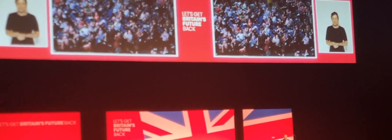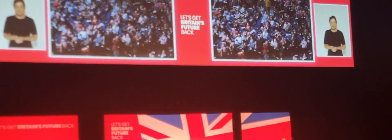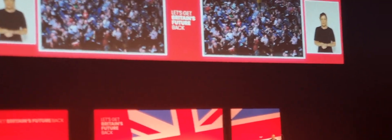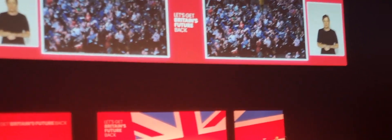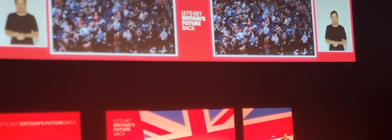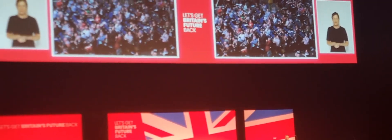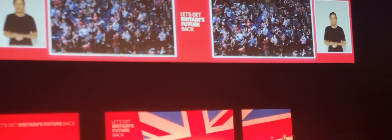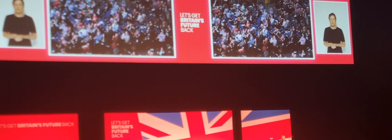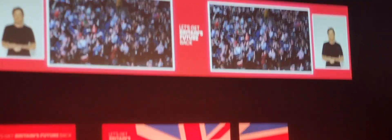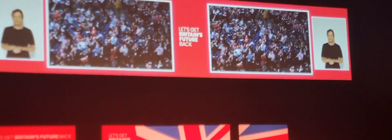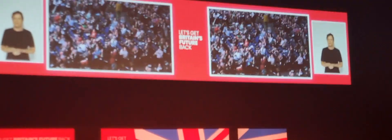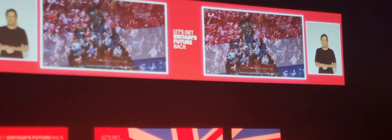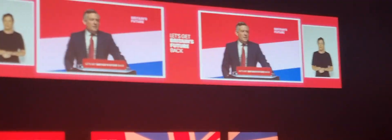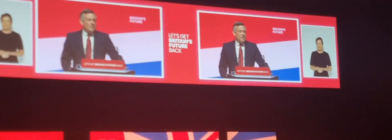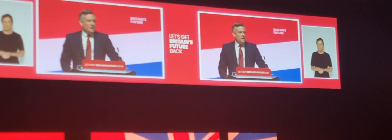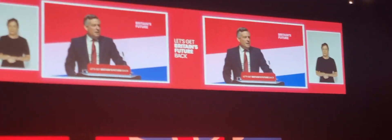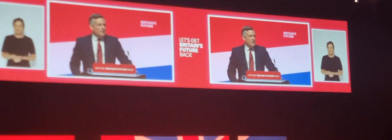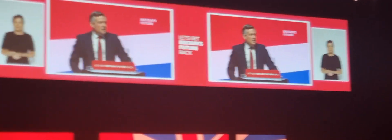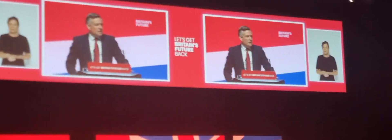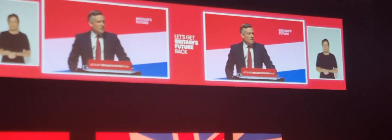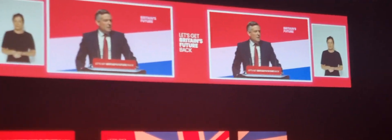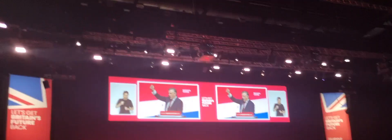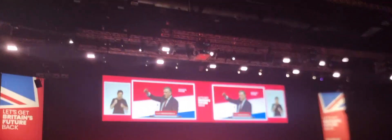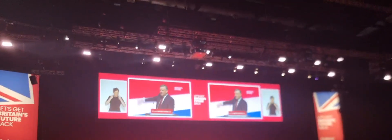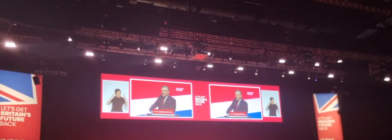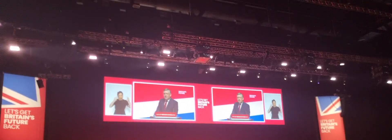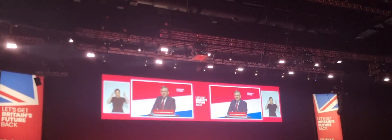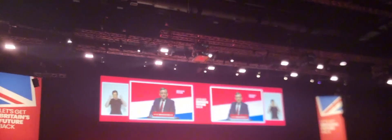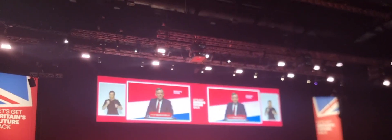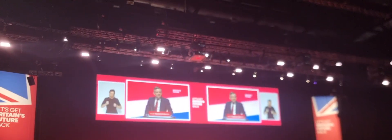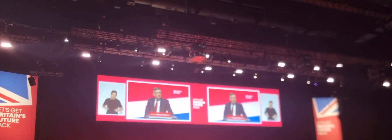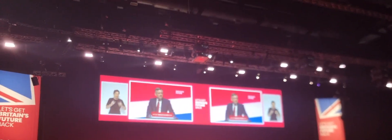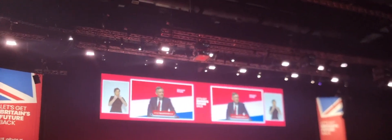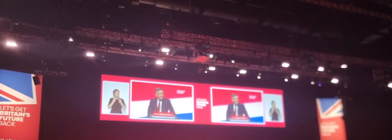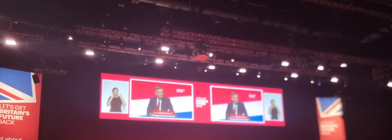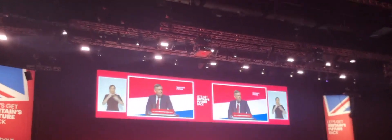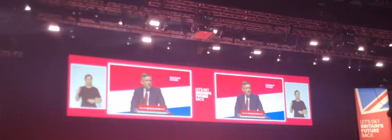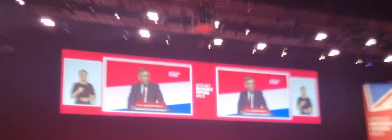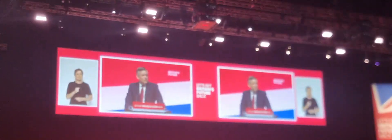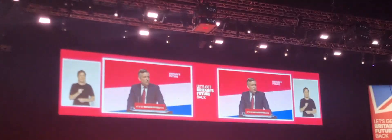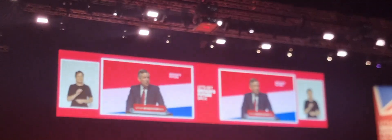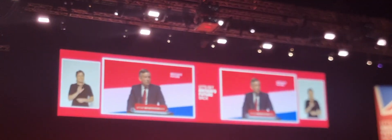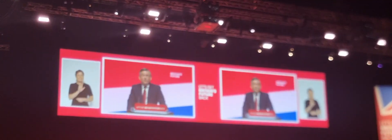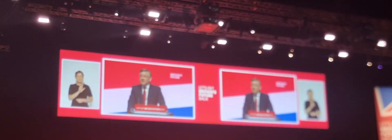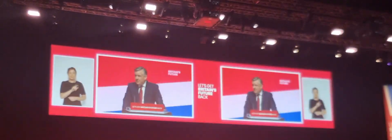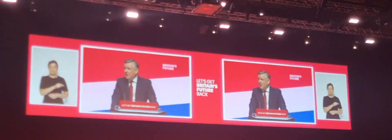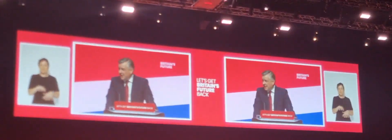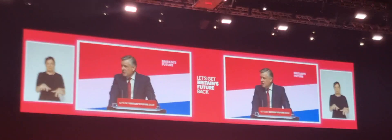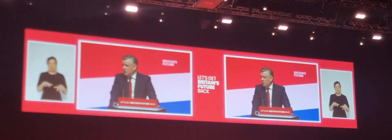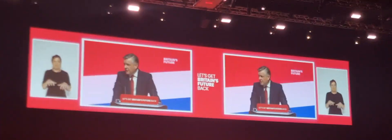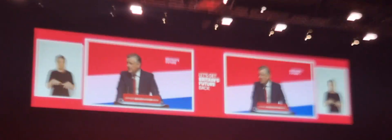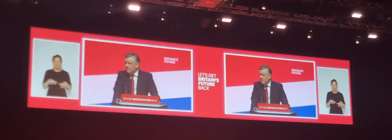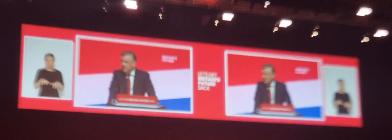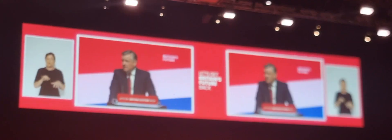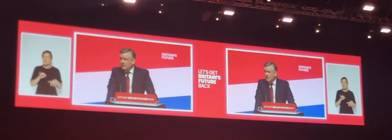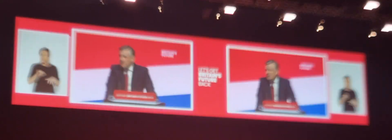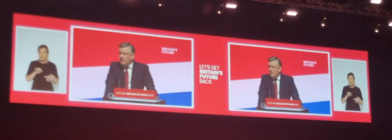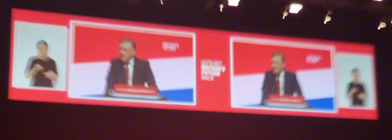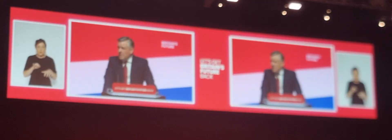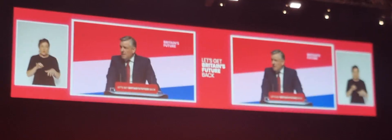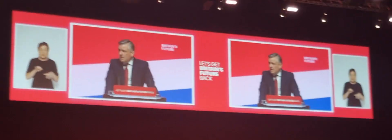None of of them stood up, but they did fight each other.